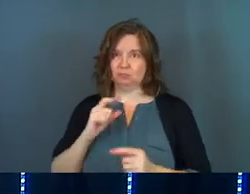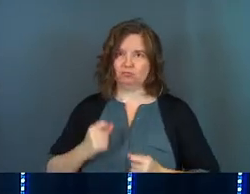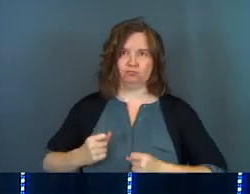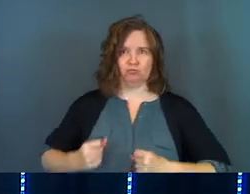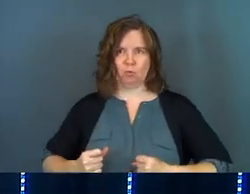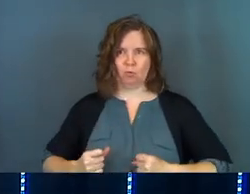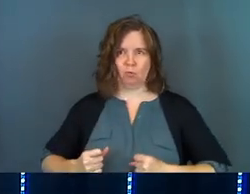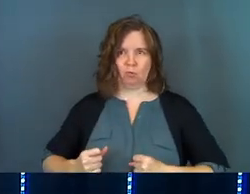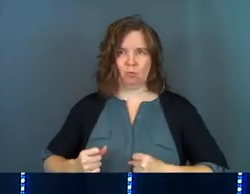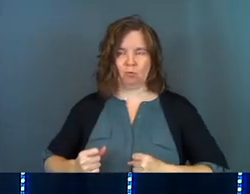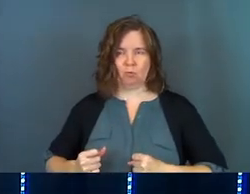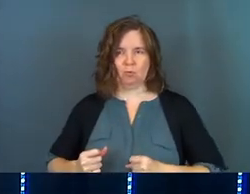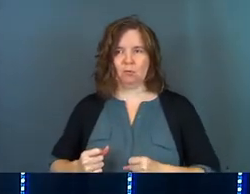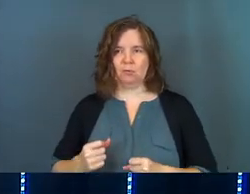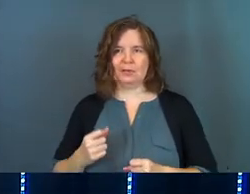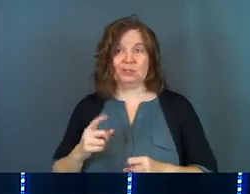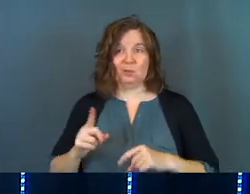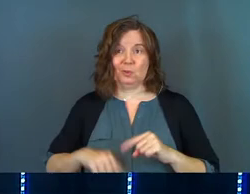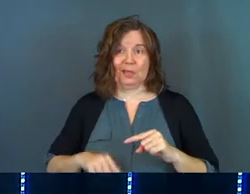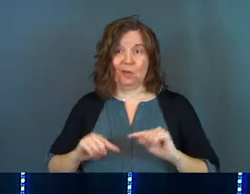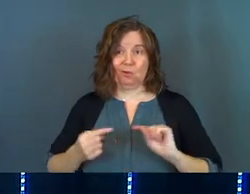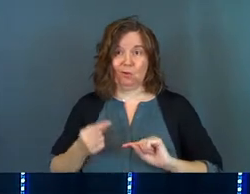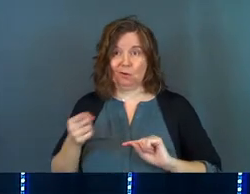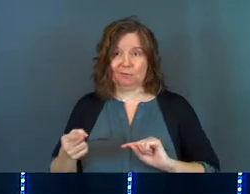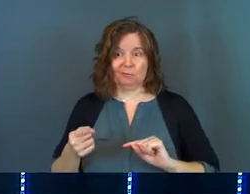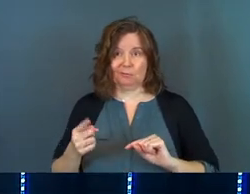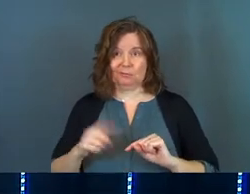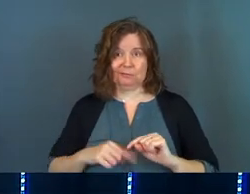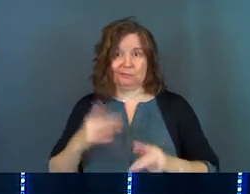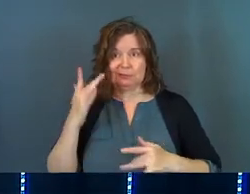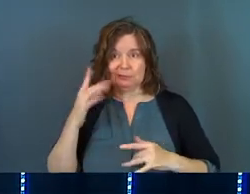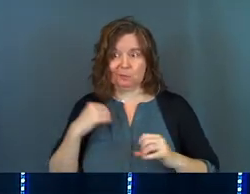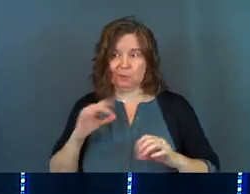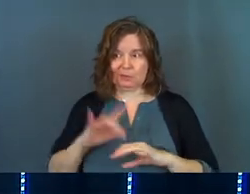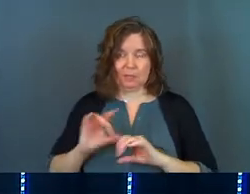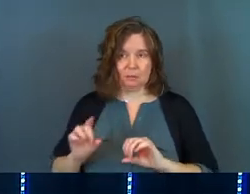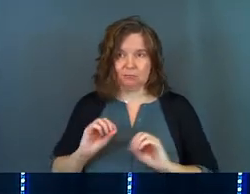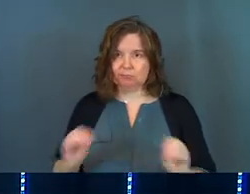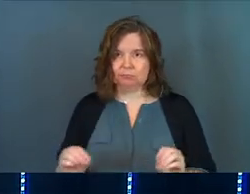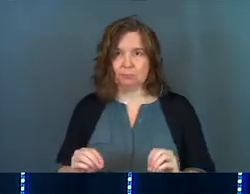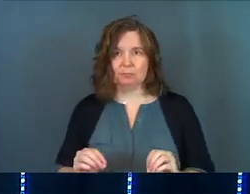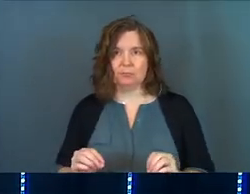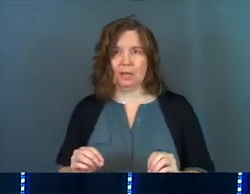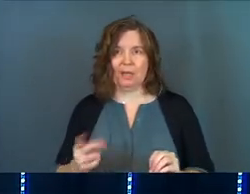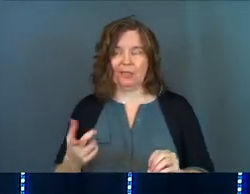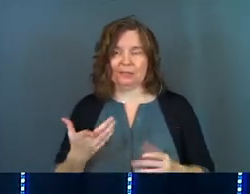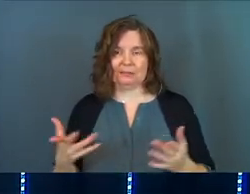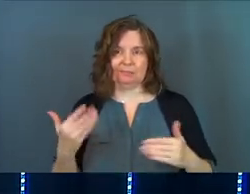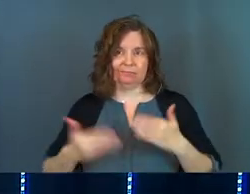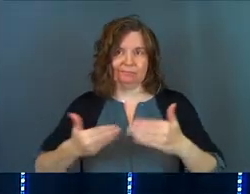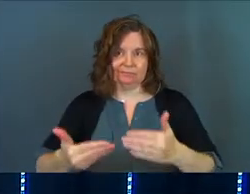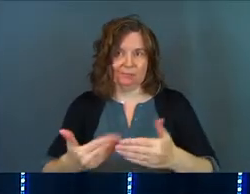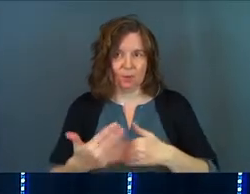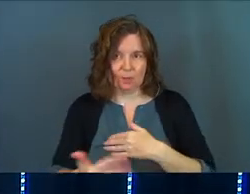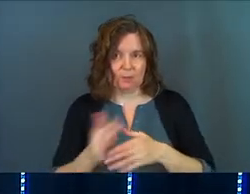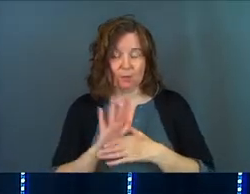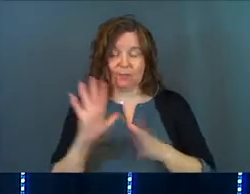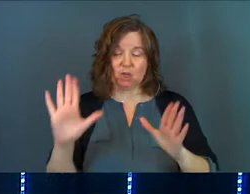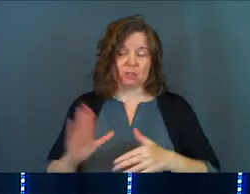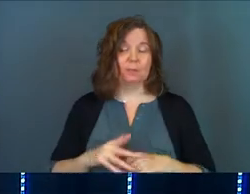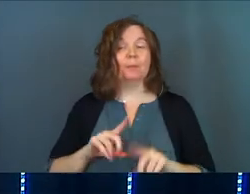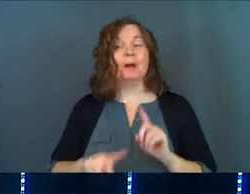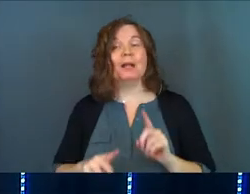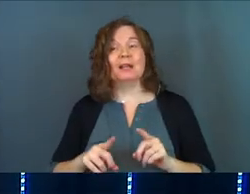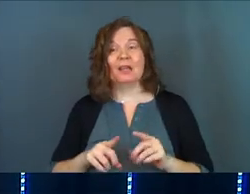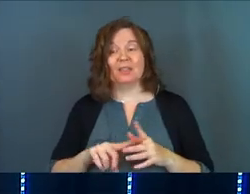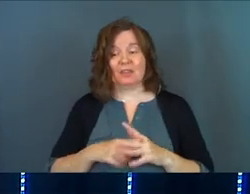strong in this movie. And he's unbreakable, like nobody can hurt him, nobody can touch him, and then superhero stuff ensues the rest of the movie. It's awesome.